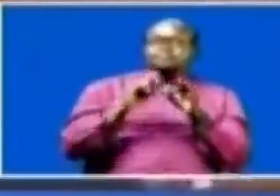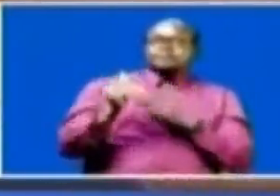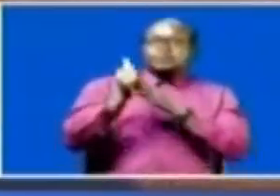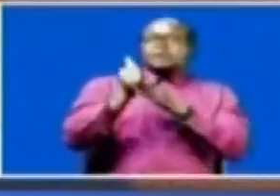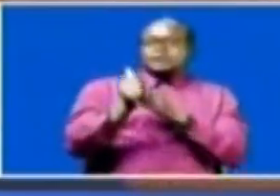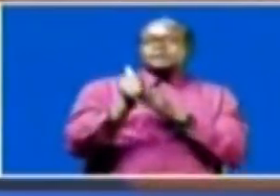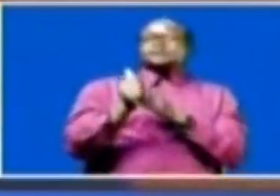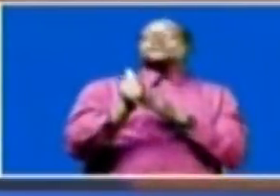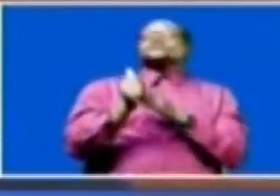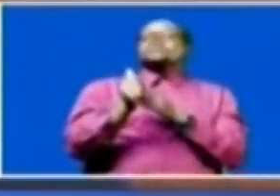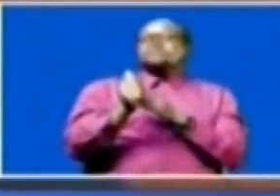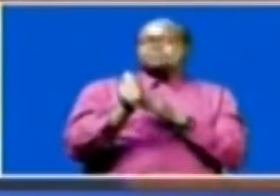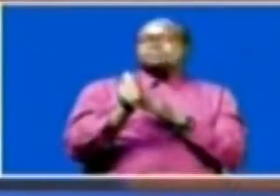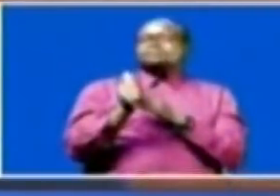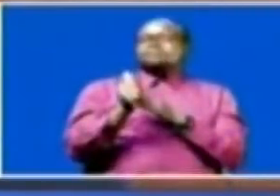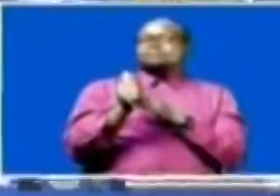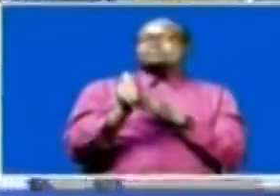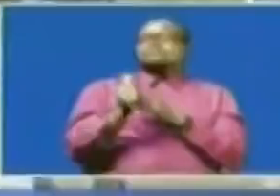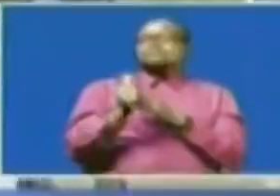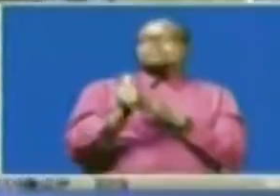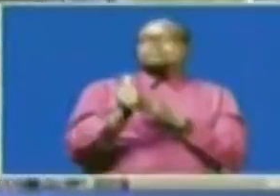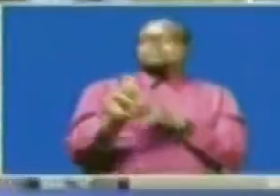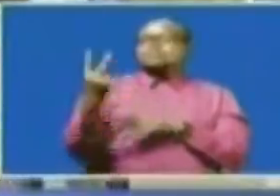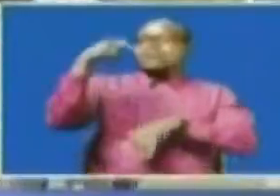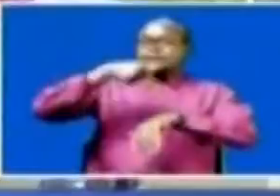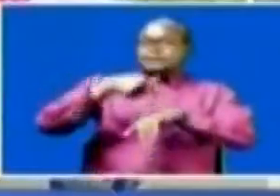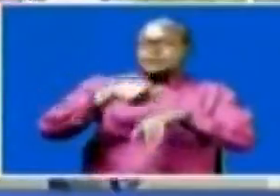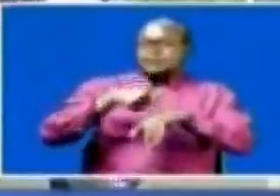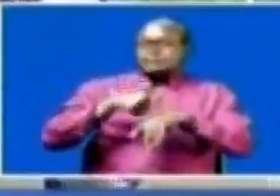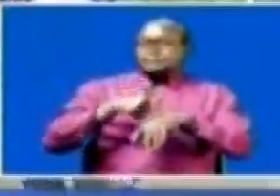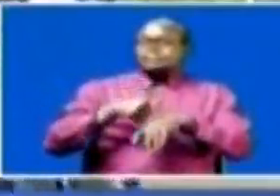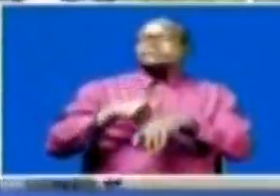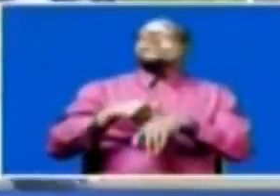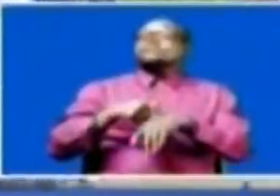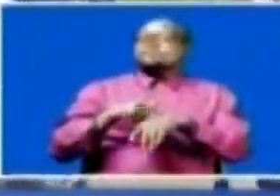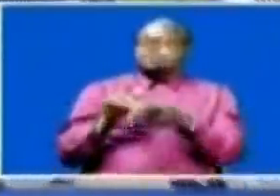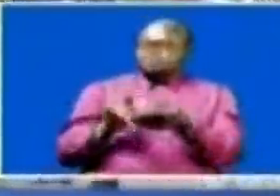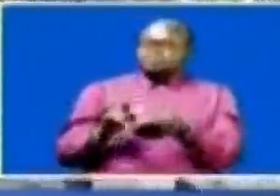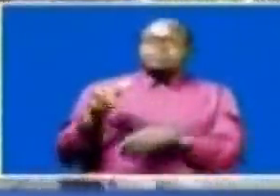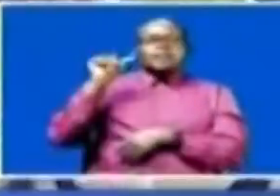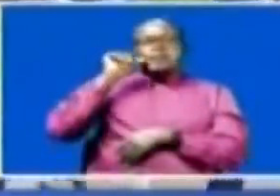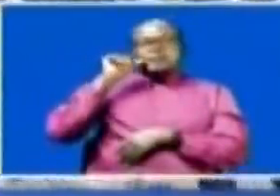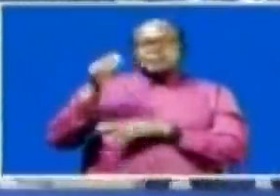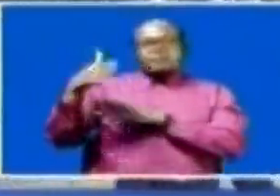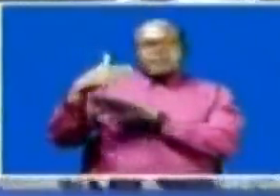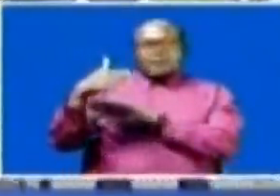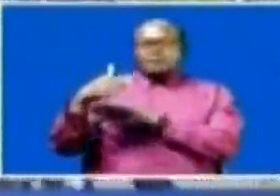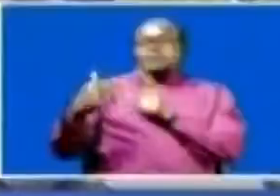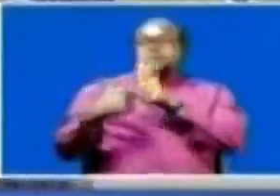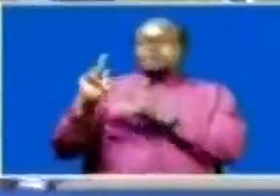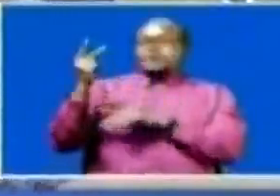lead up to that vote taking place. For the second time, the Union Jack is flying on Kenyan territory after